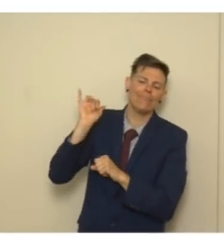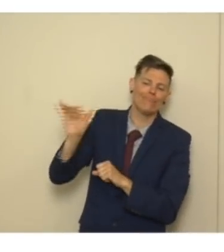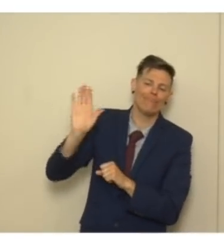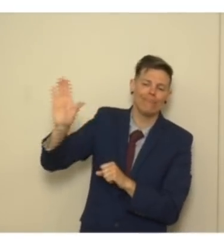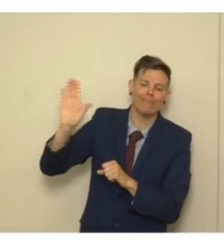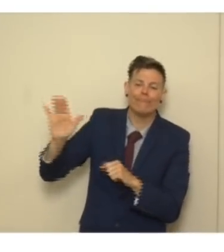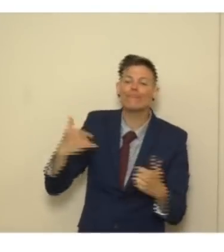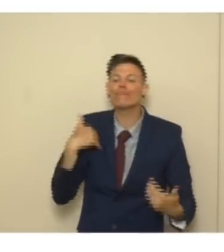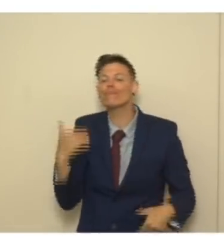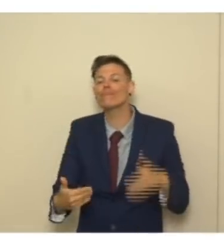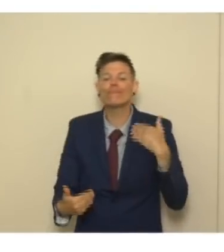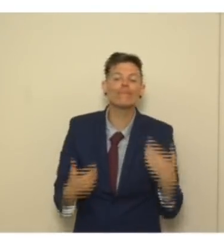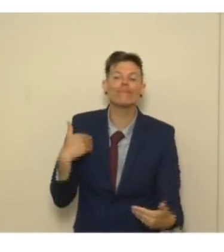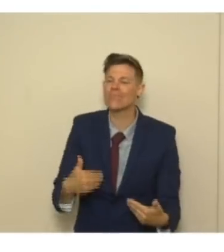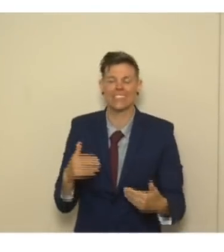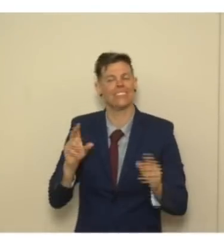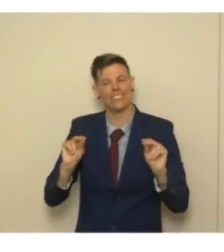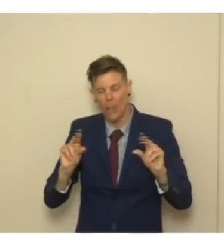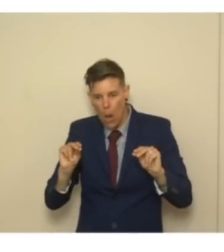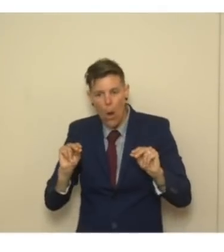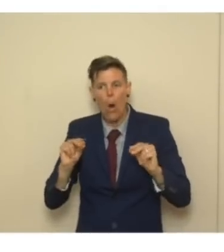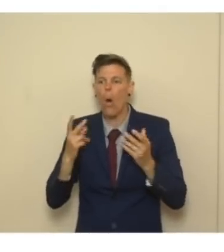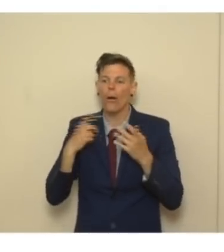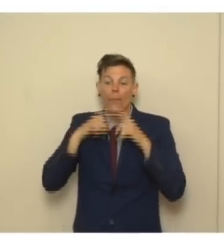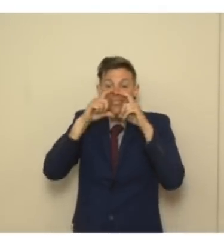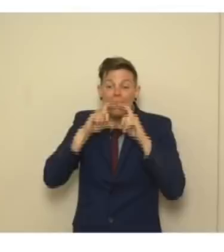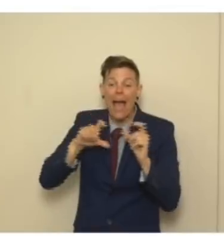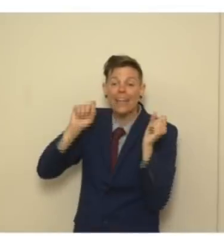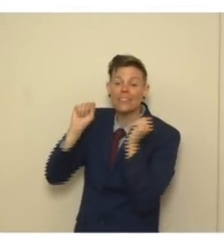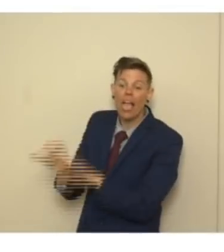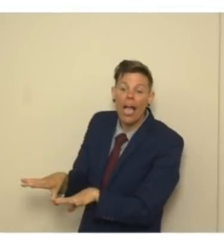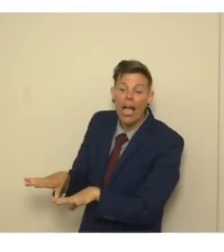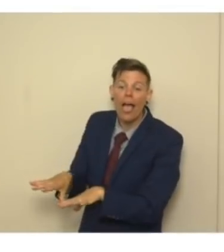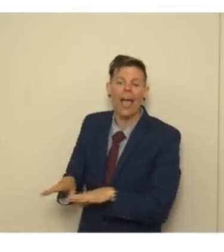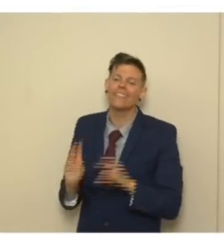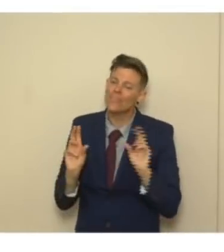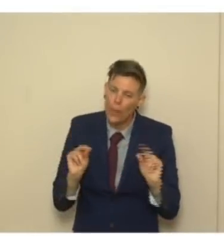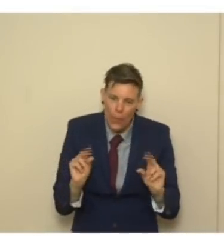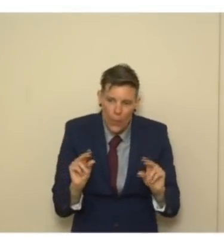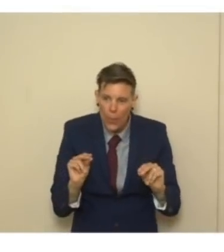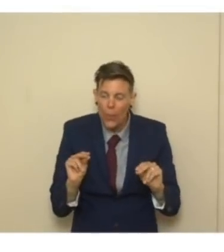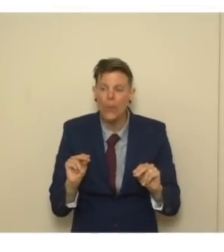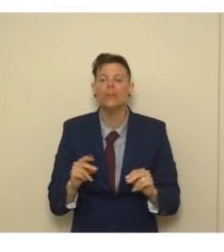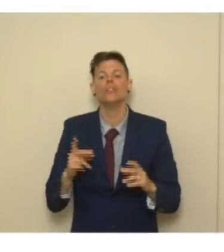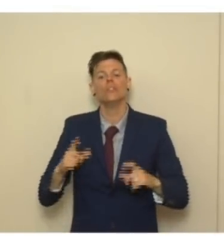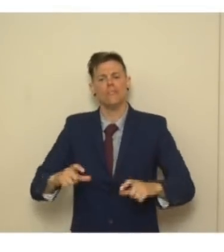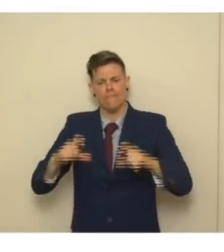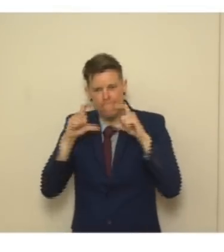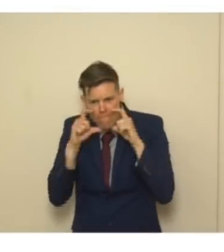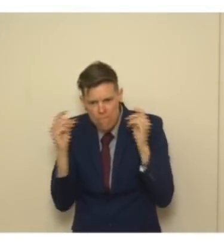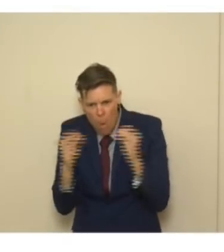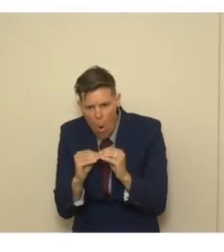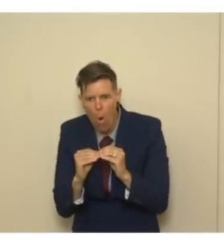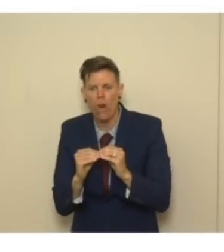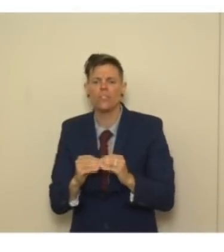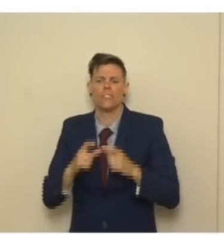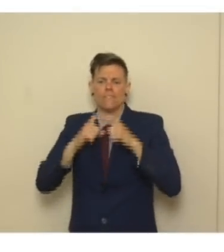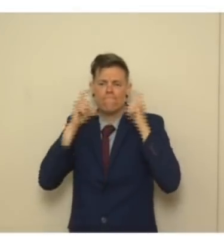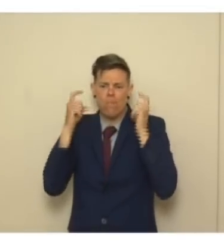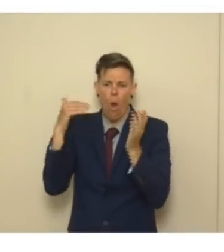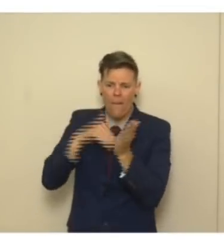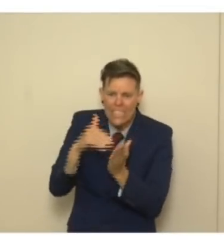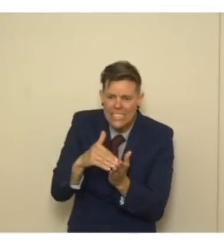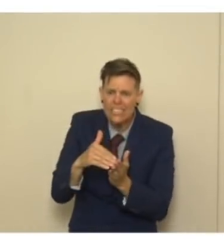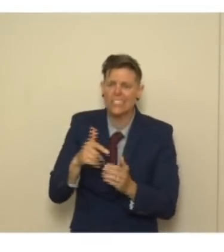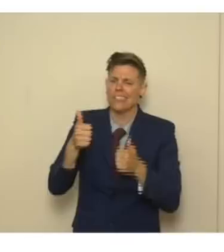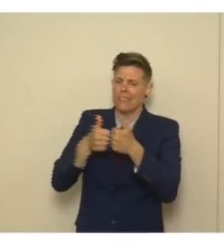a mask. It actually means increase wearing a mask. If we all want to send our kids back to school later this summer, we all have to be